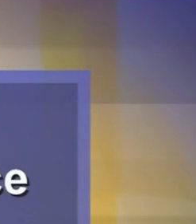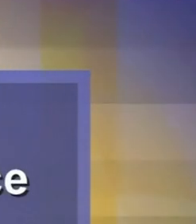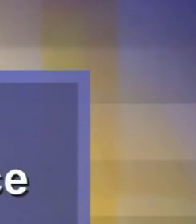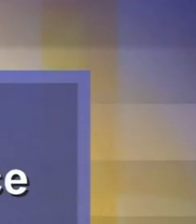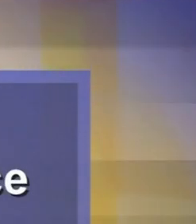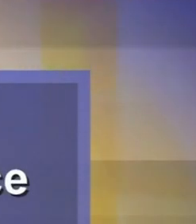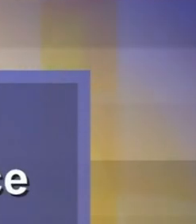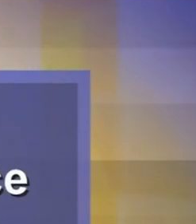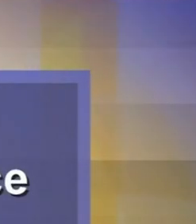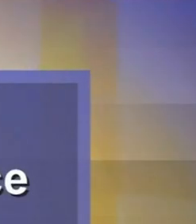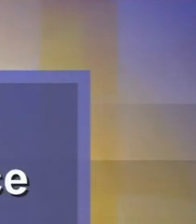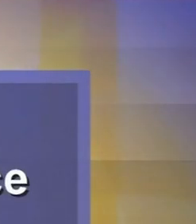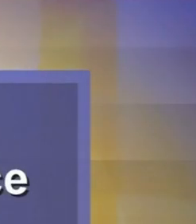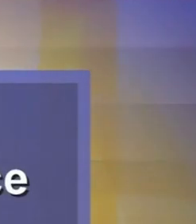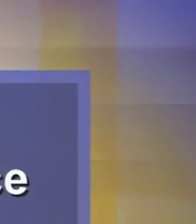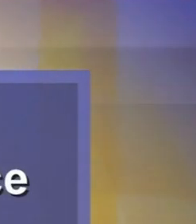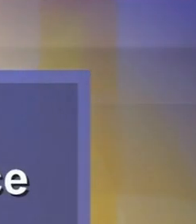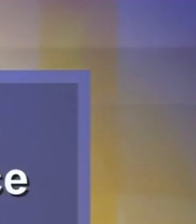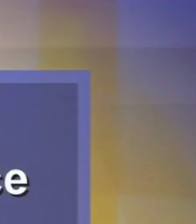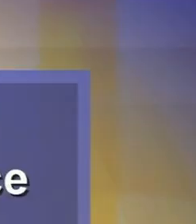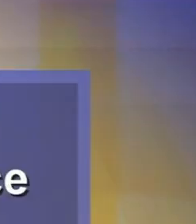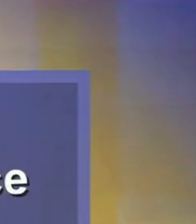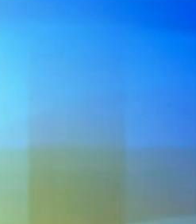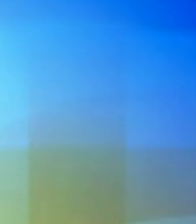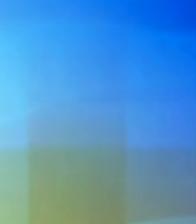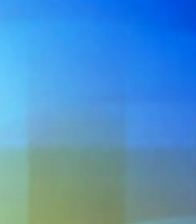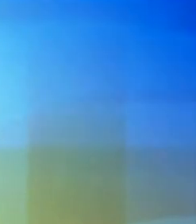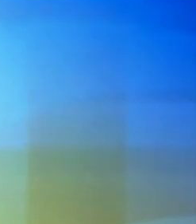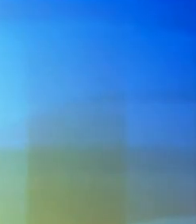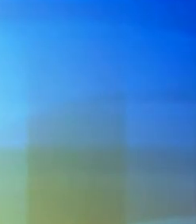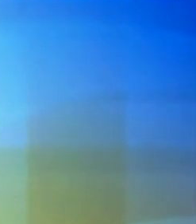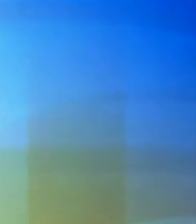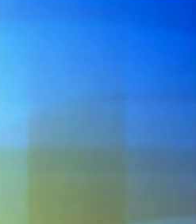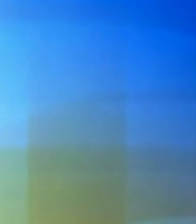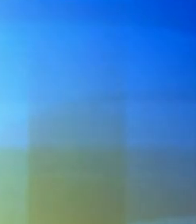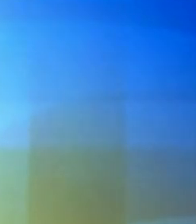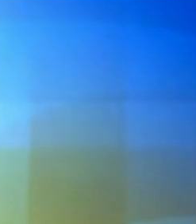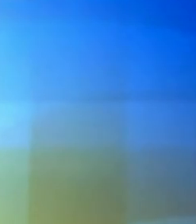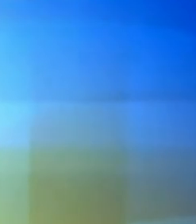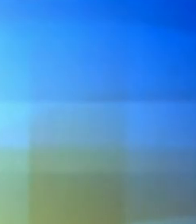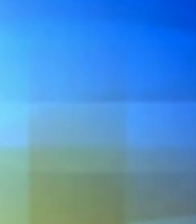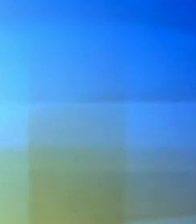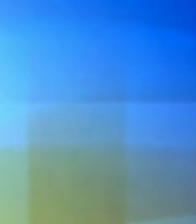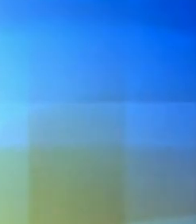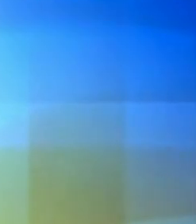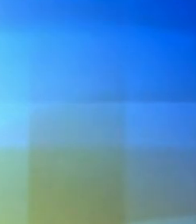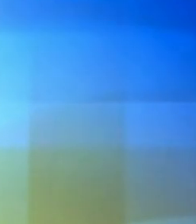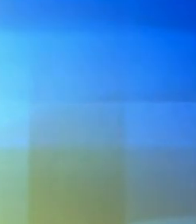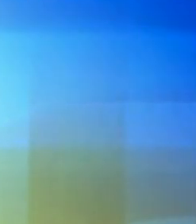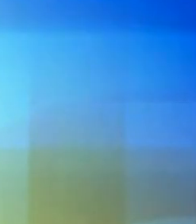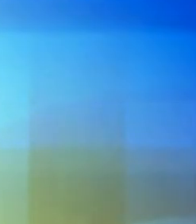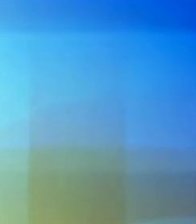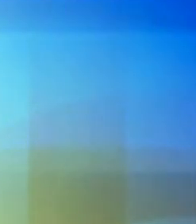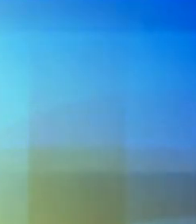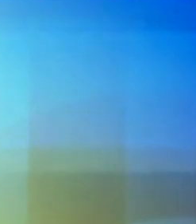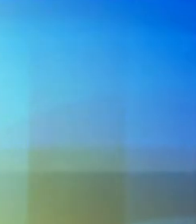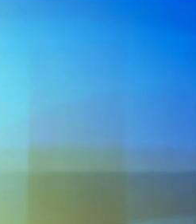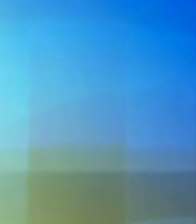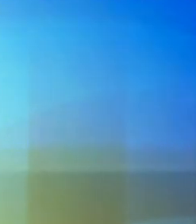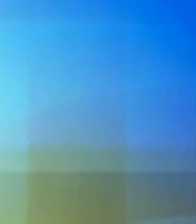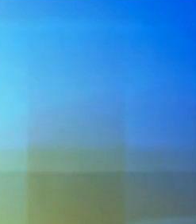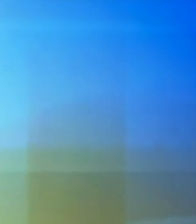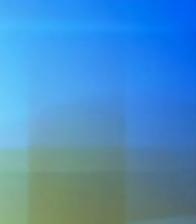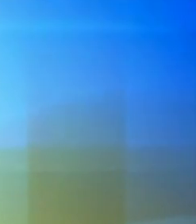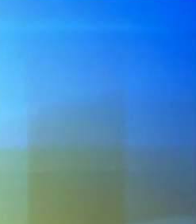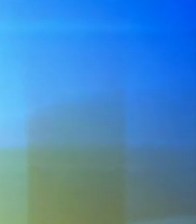tonight. Across the state, there's been major impact on the economy, to our local communities. I know the same has been for Owensboro, where you have